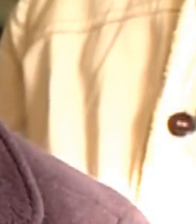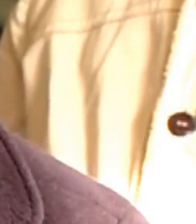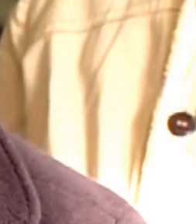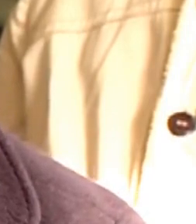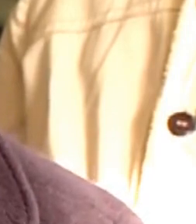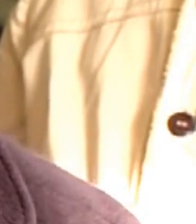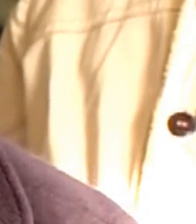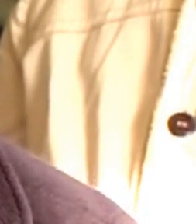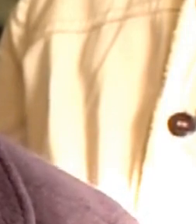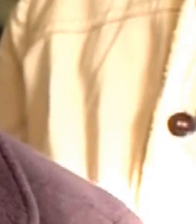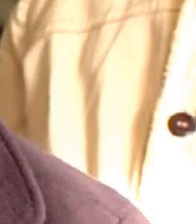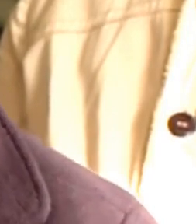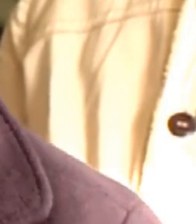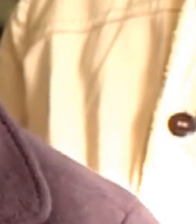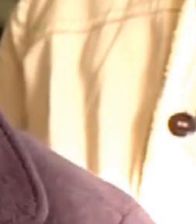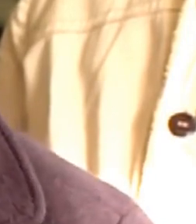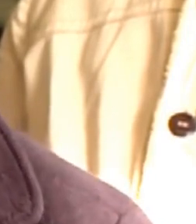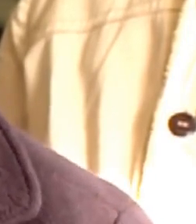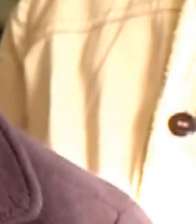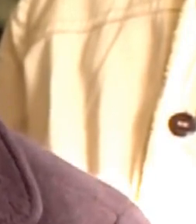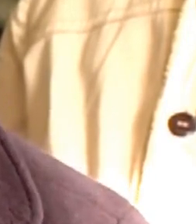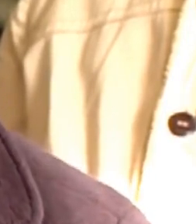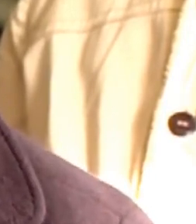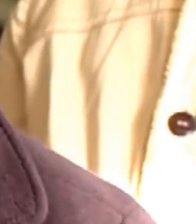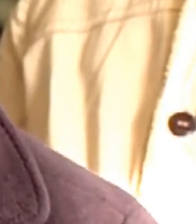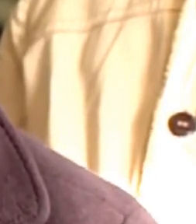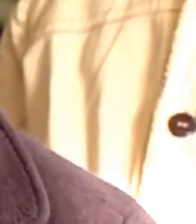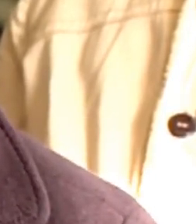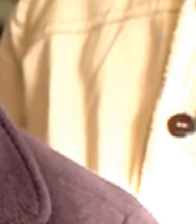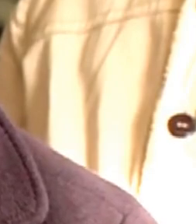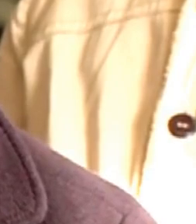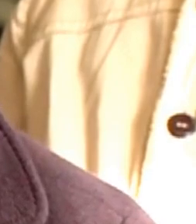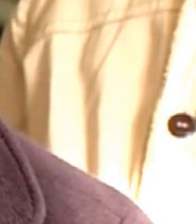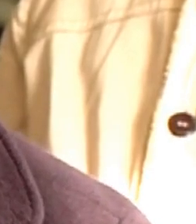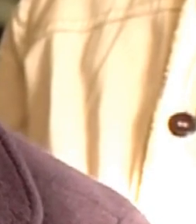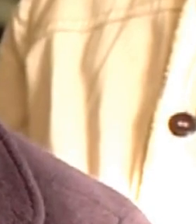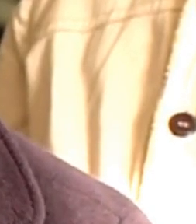umthetho uthathe indawo yawo ngoba ngoku lento eyenzakeleyo